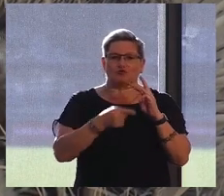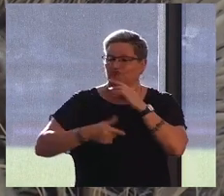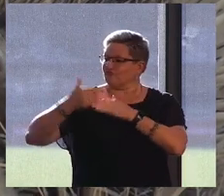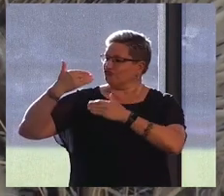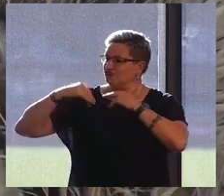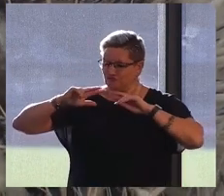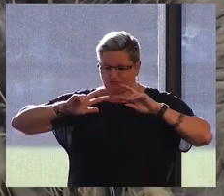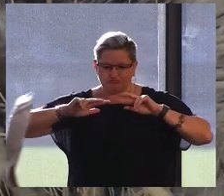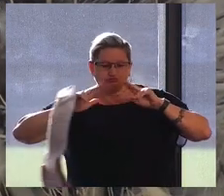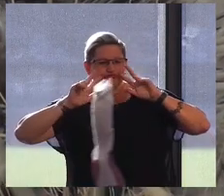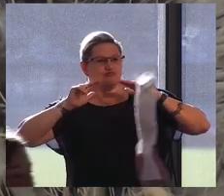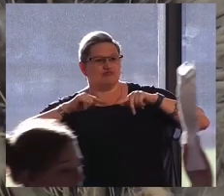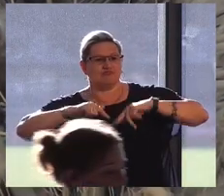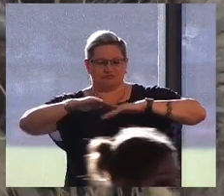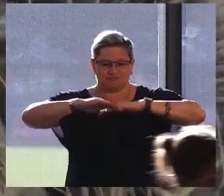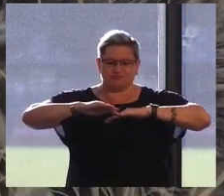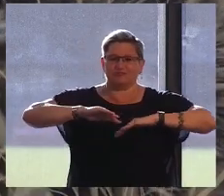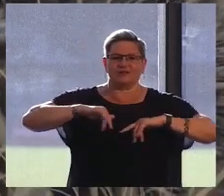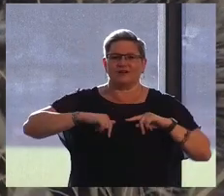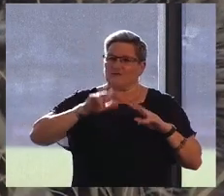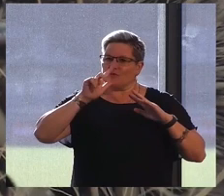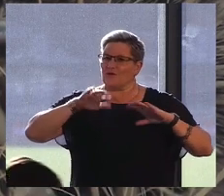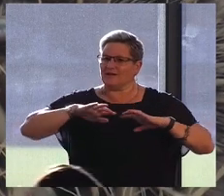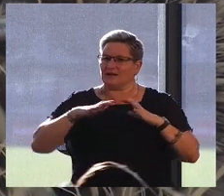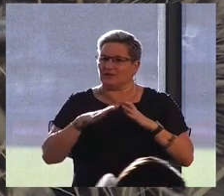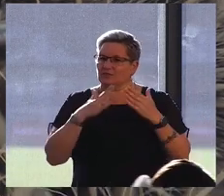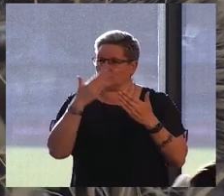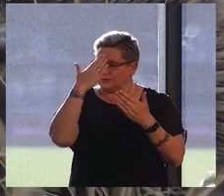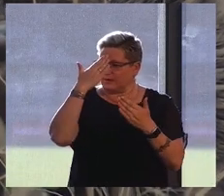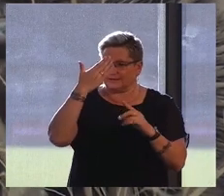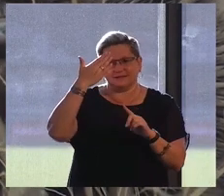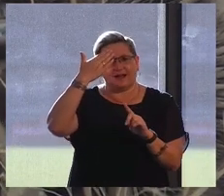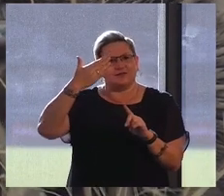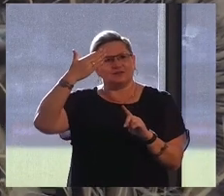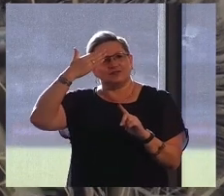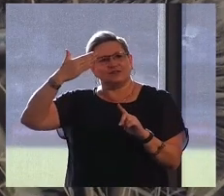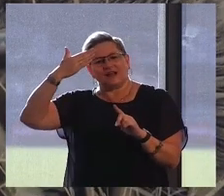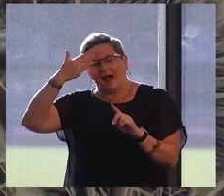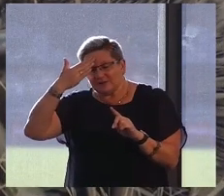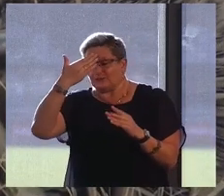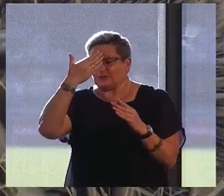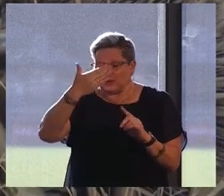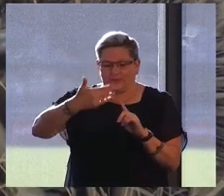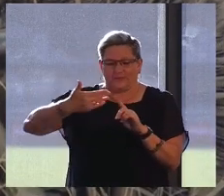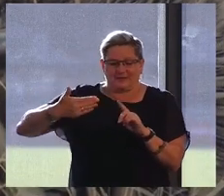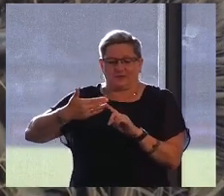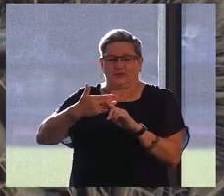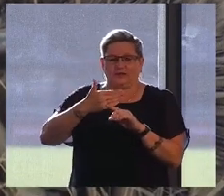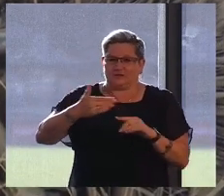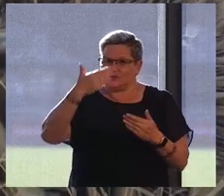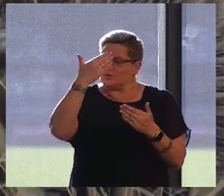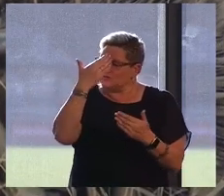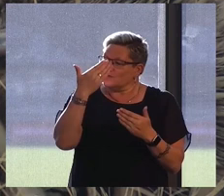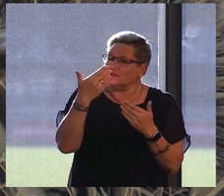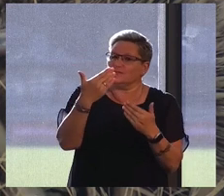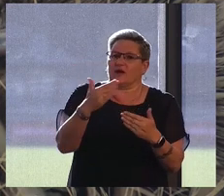the Kulin Nation and pay my respects to their elders, past and present, and also extend that respect to all